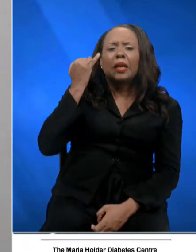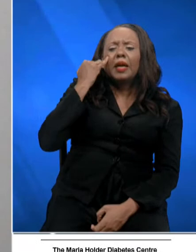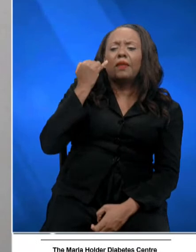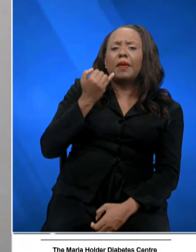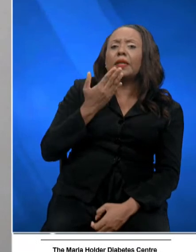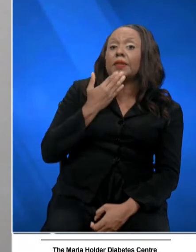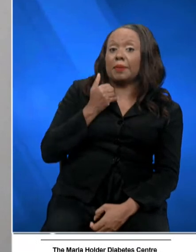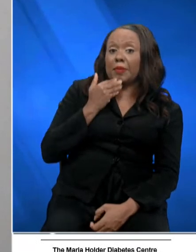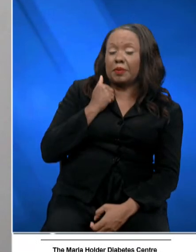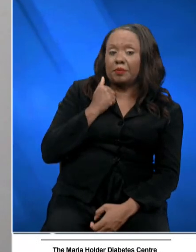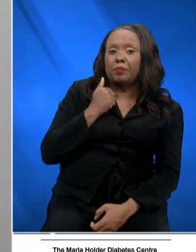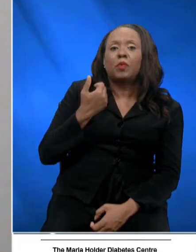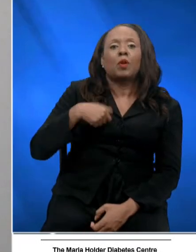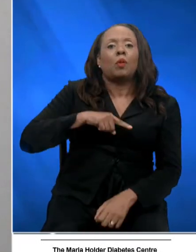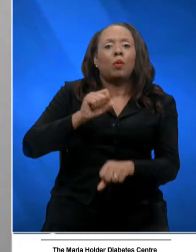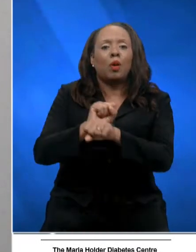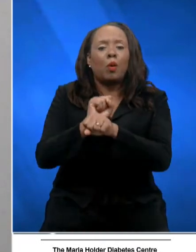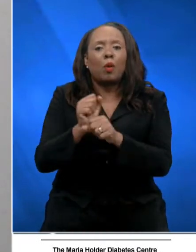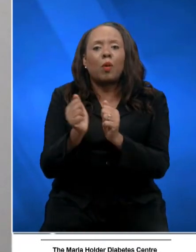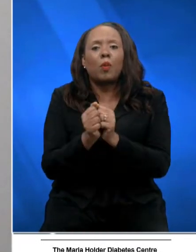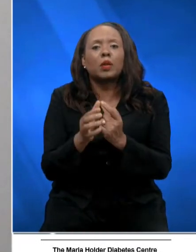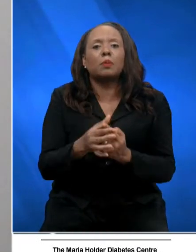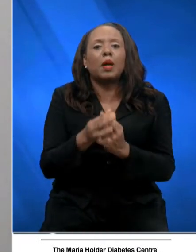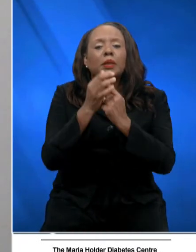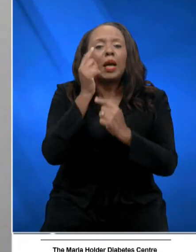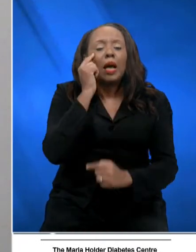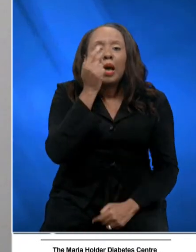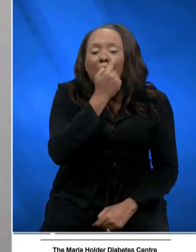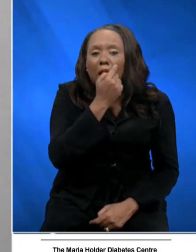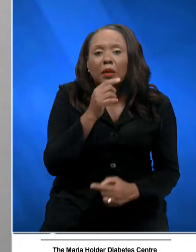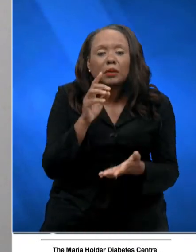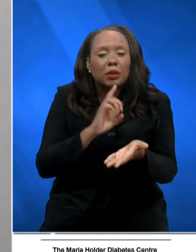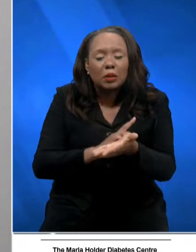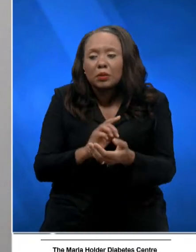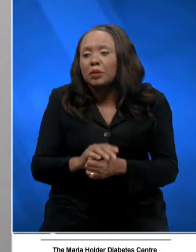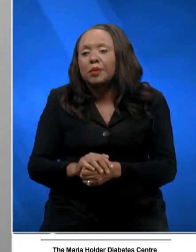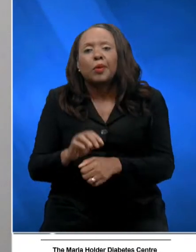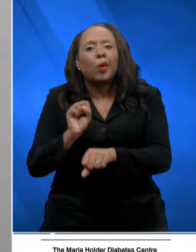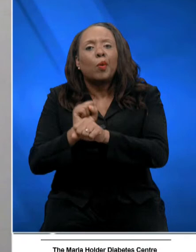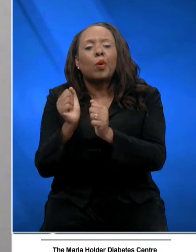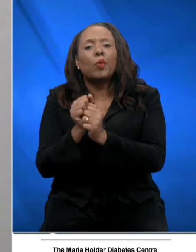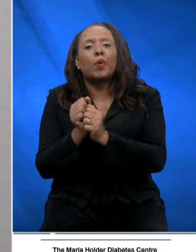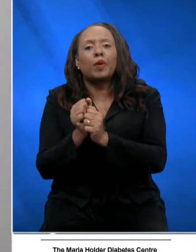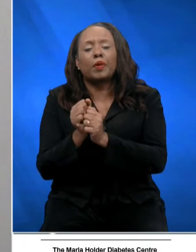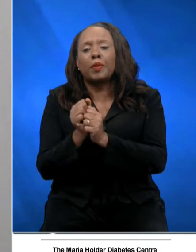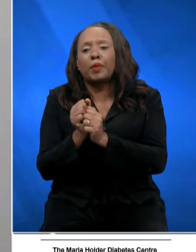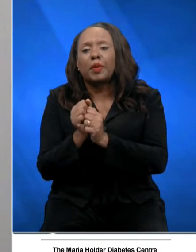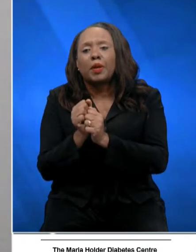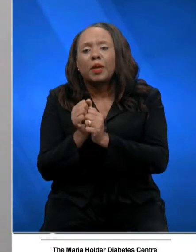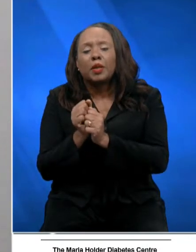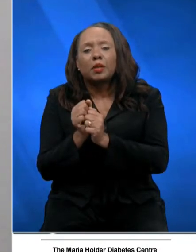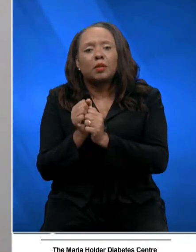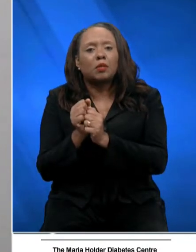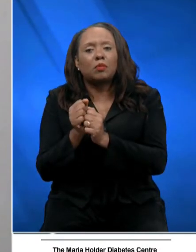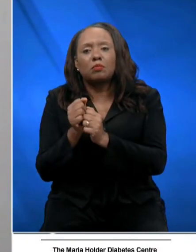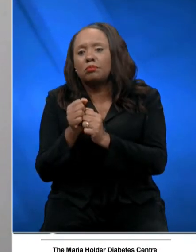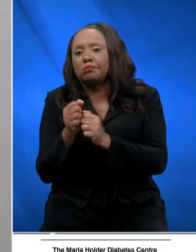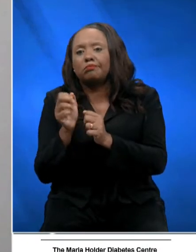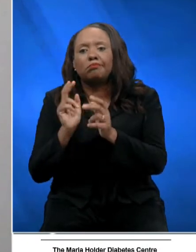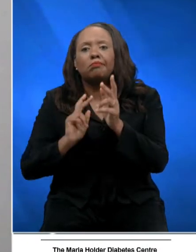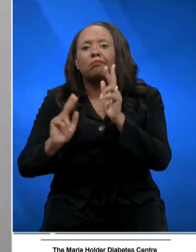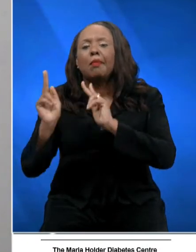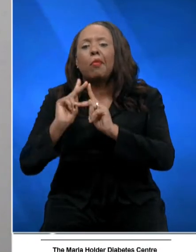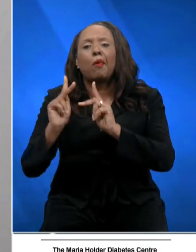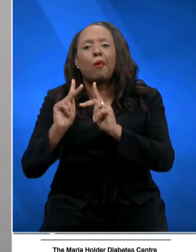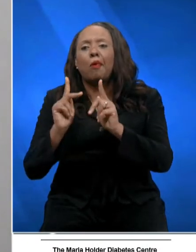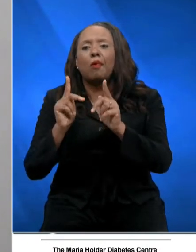specialists, our other colleagues, the ophthalmologists, the nutritionists, everybody, to make sure that they're doing what they're supposed to do, or at least